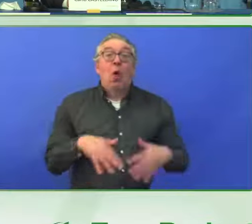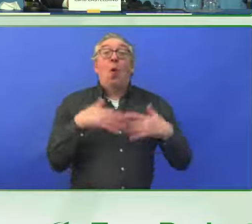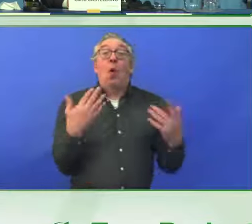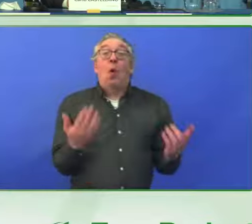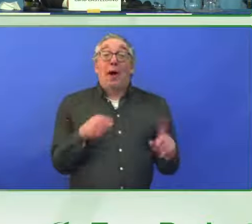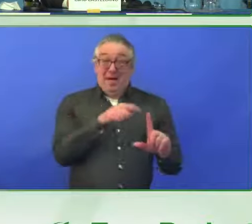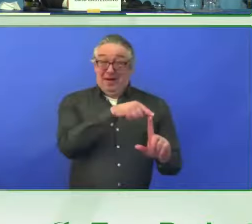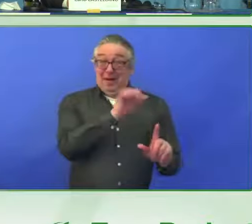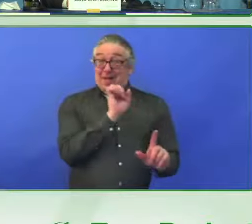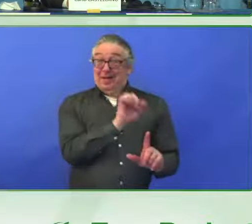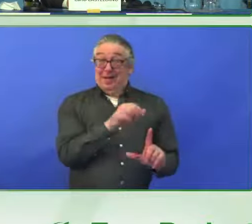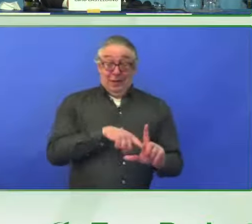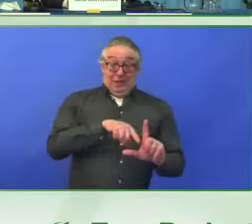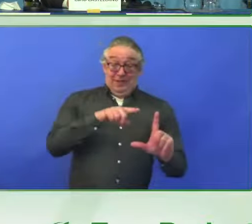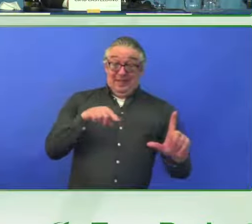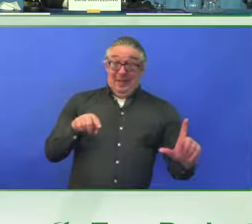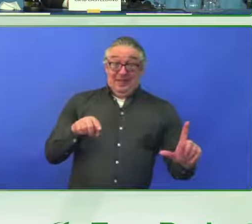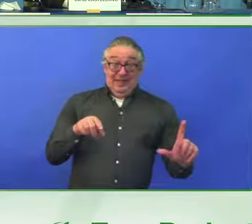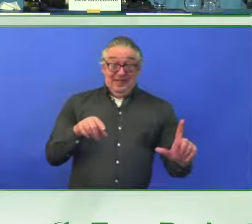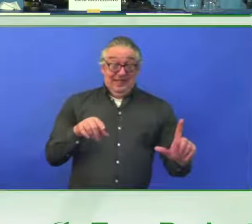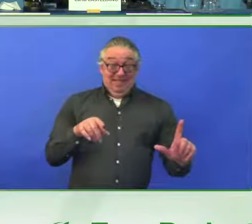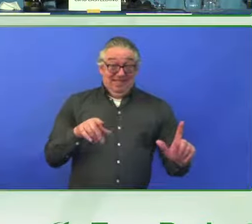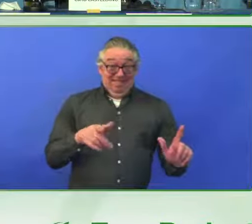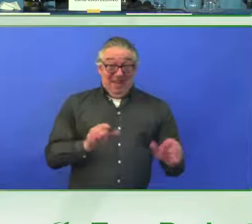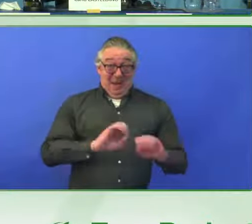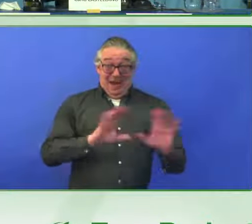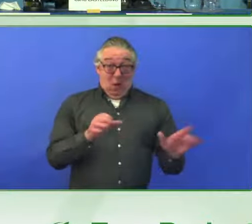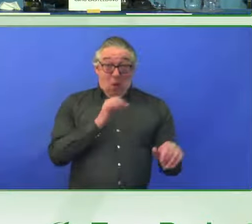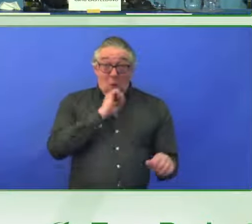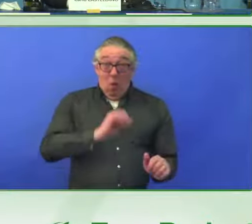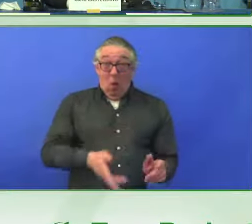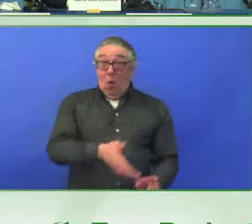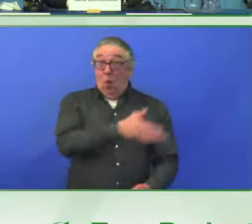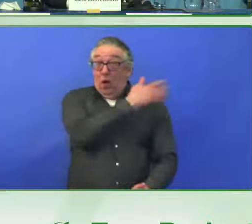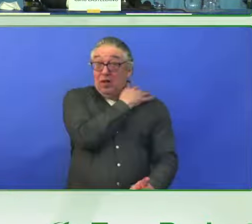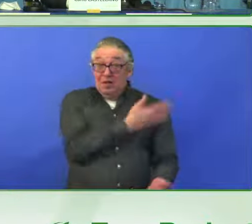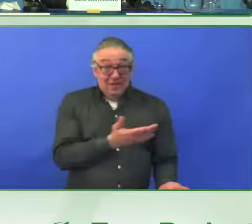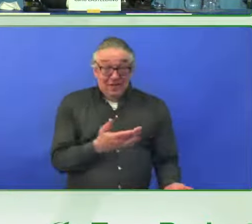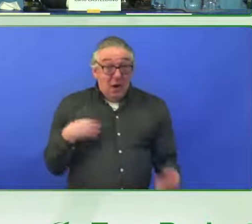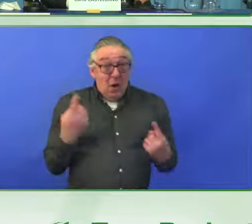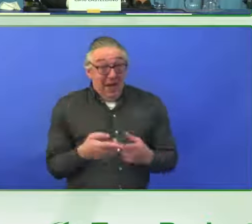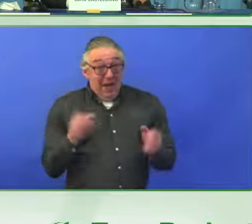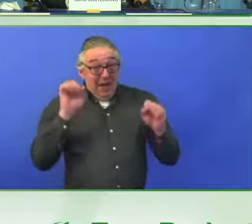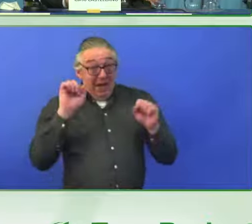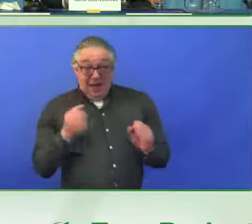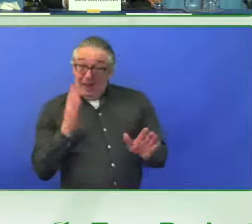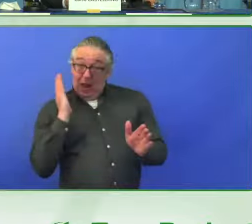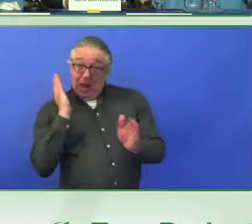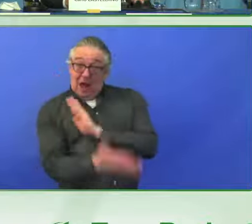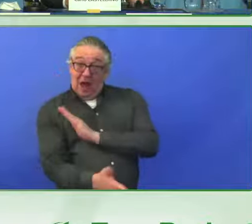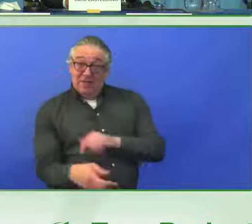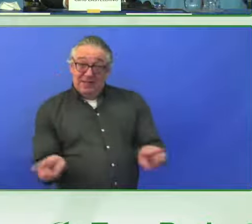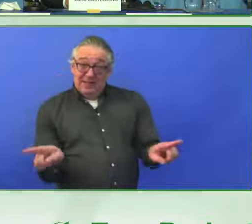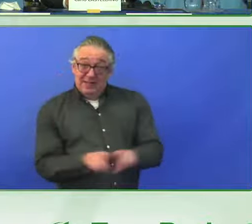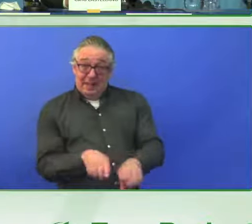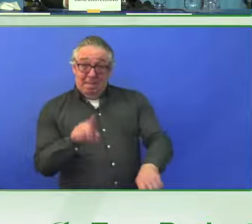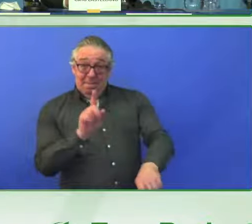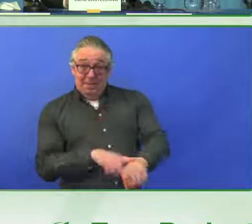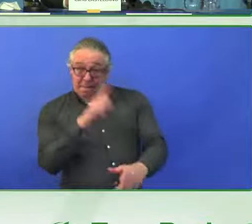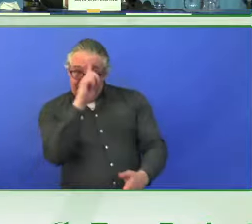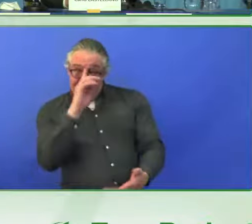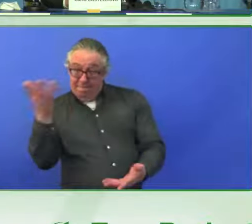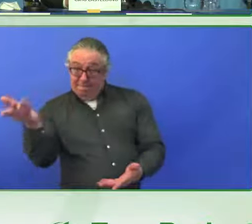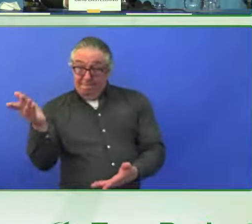can provide statistics in the user of this spot in order to plan in a correct way, and also to